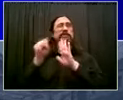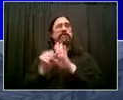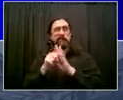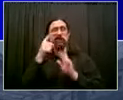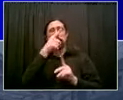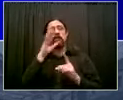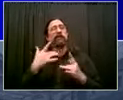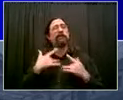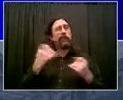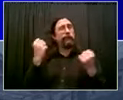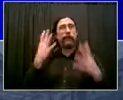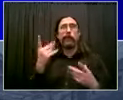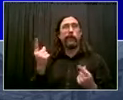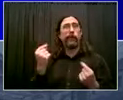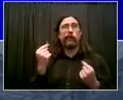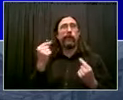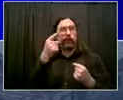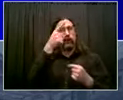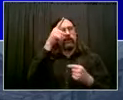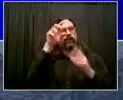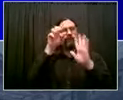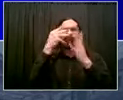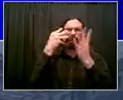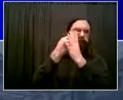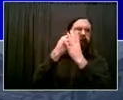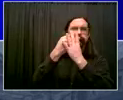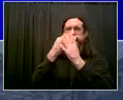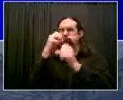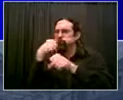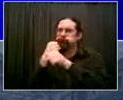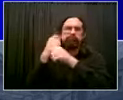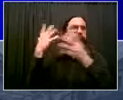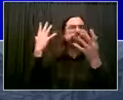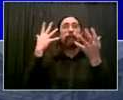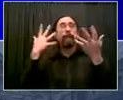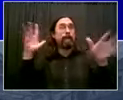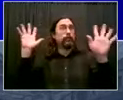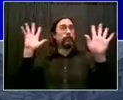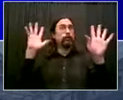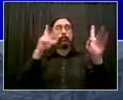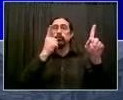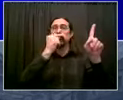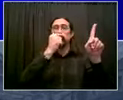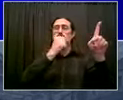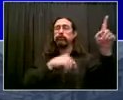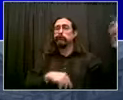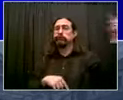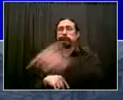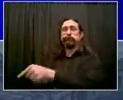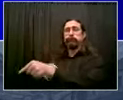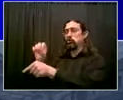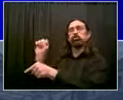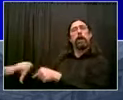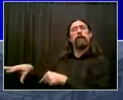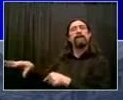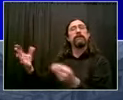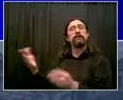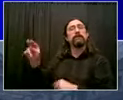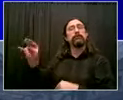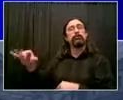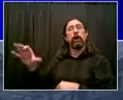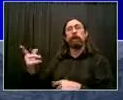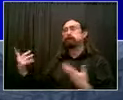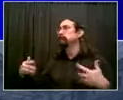We see a specific problem, and we can do something about it. And we can do something about it in a way that is understanding and compassionate, but also forceful.